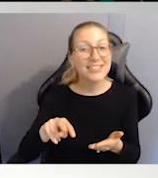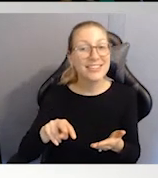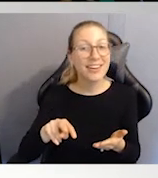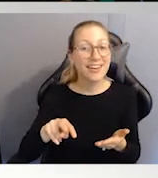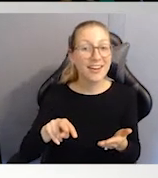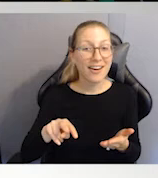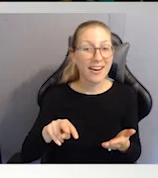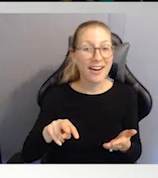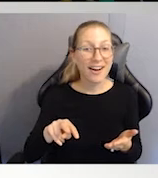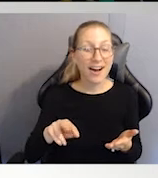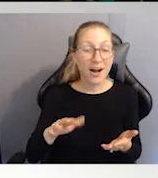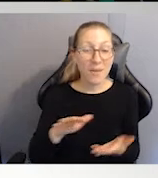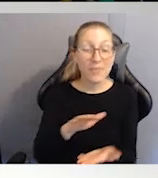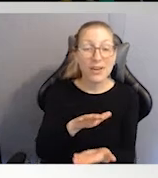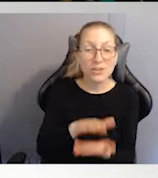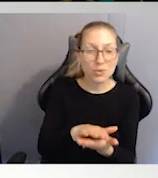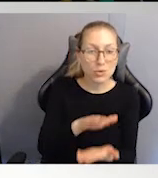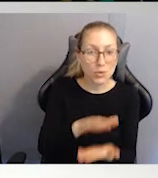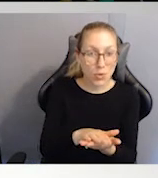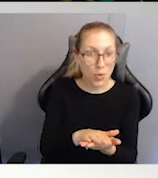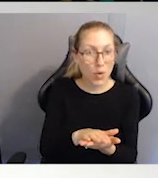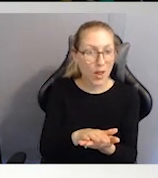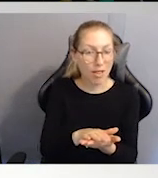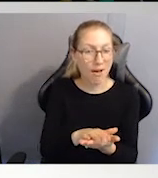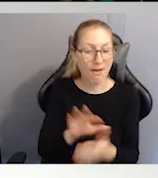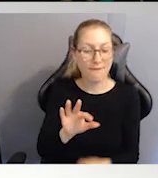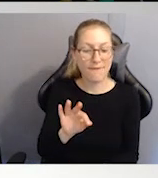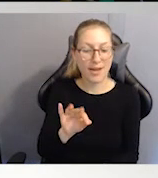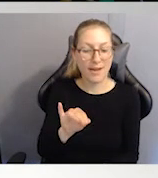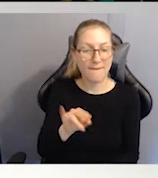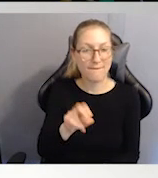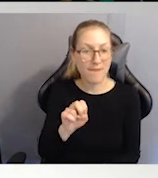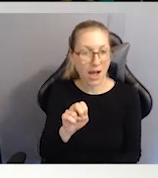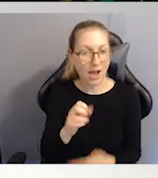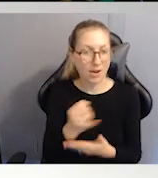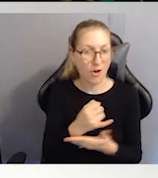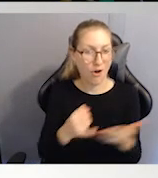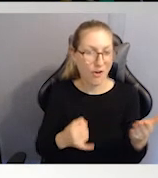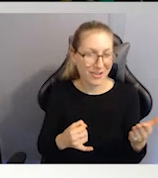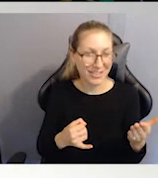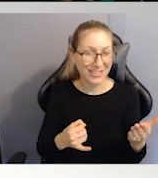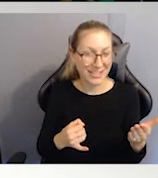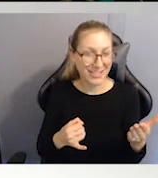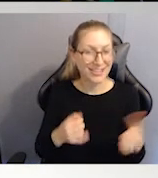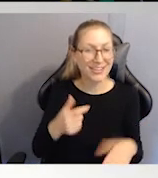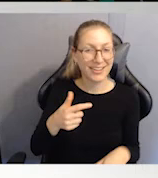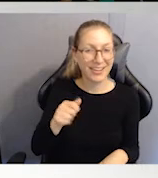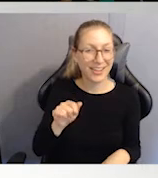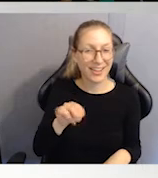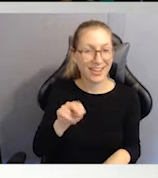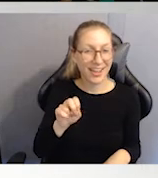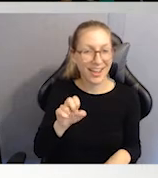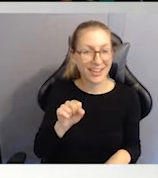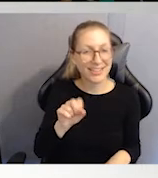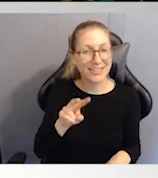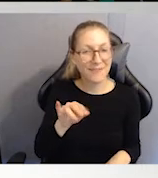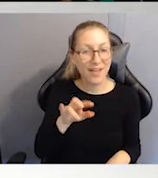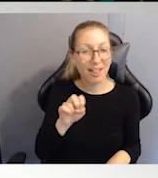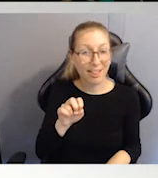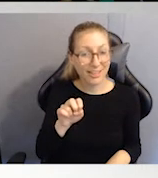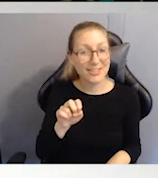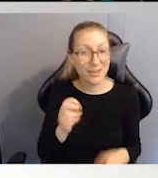is a Rawlings School of Fine Arts in Gainesville. So we did it with them.